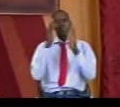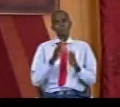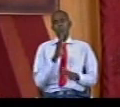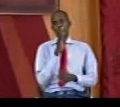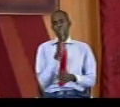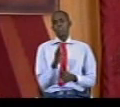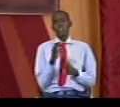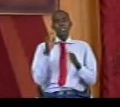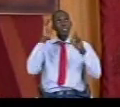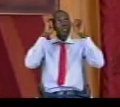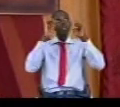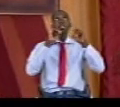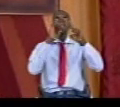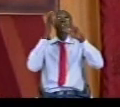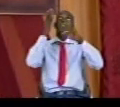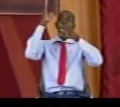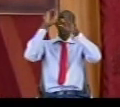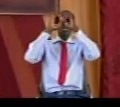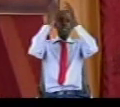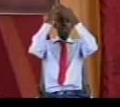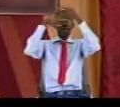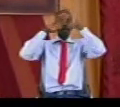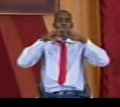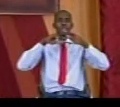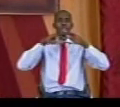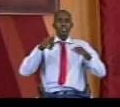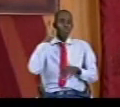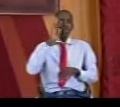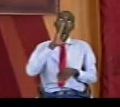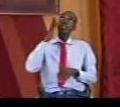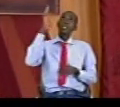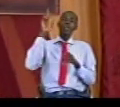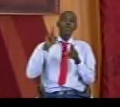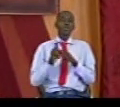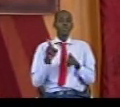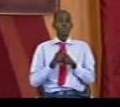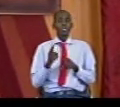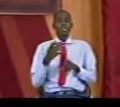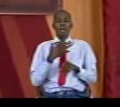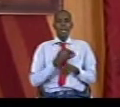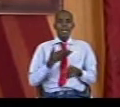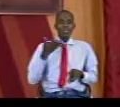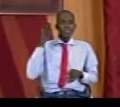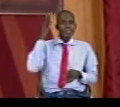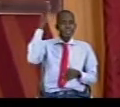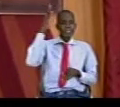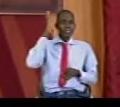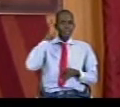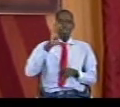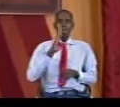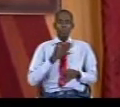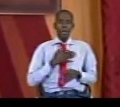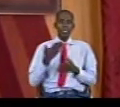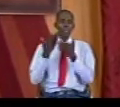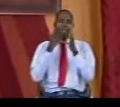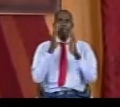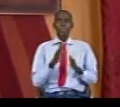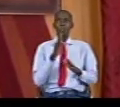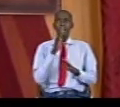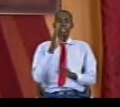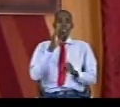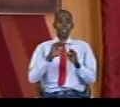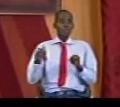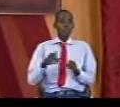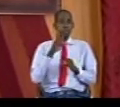heaven. And he says, you will be in heaven. He says, there shall my servant be. If any man serve me, him will my